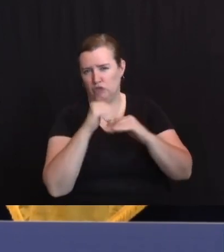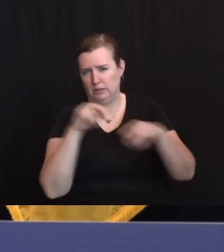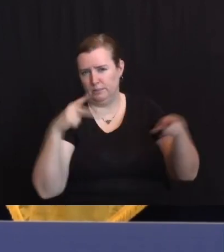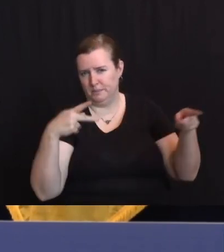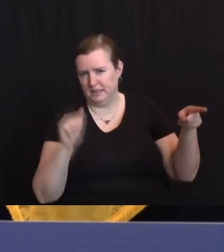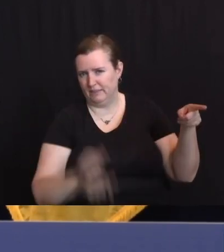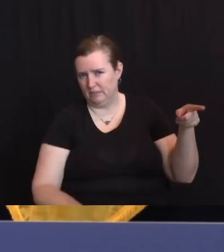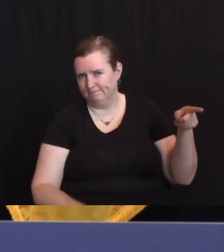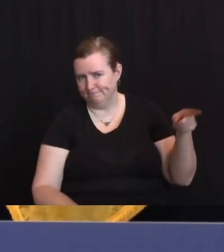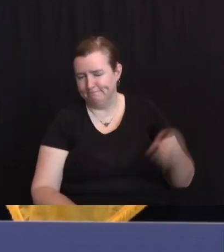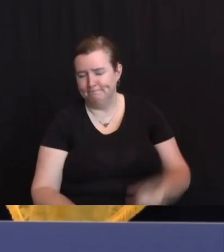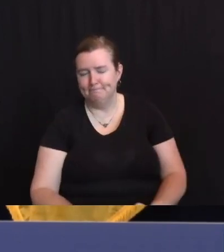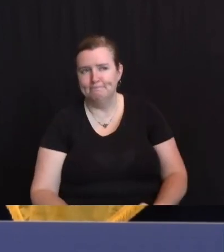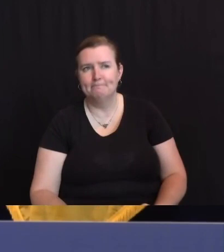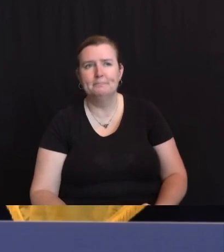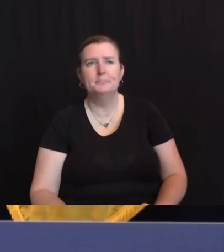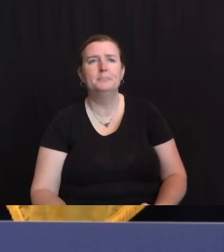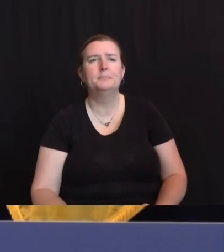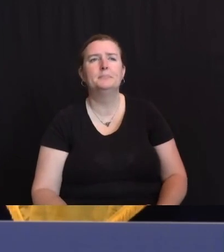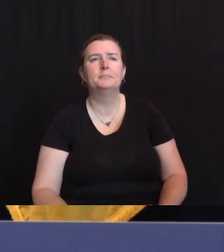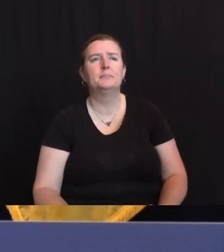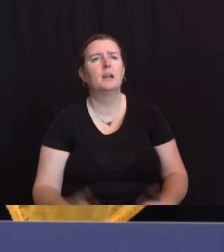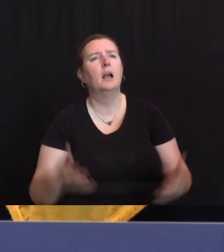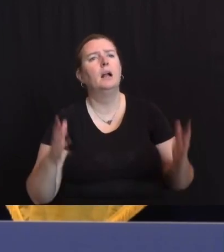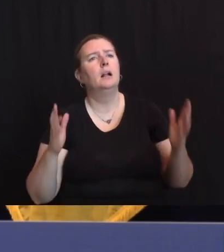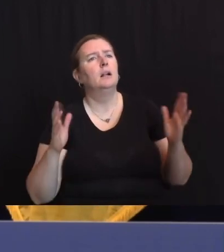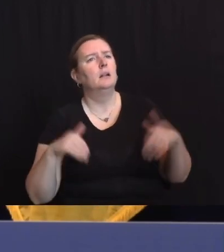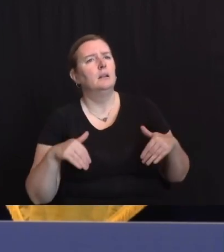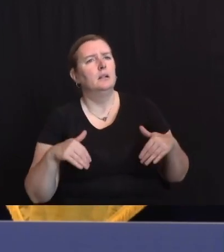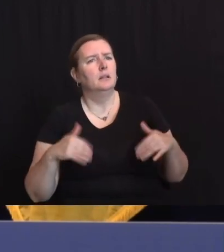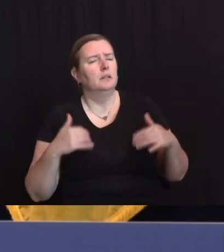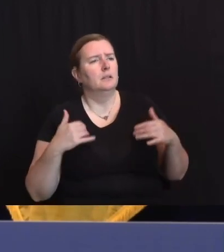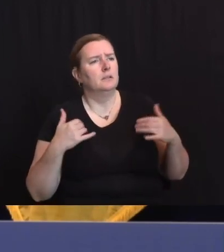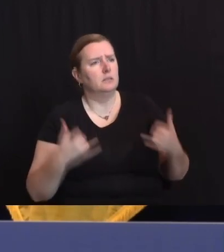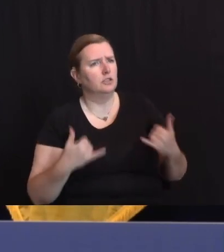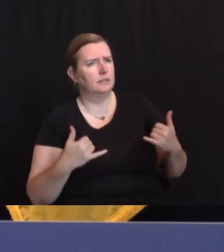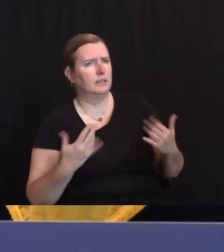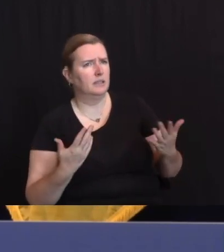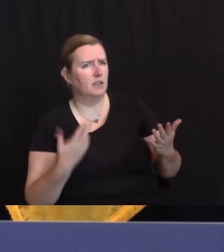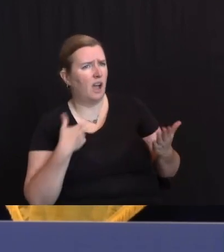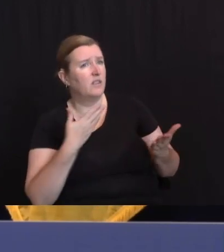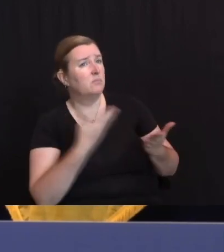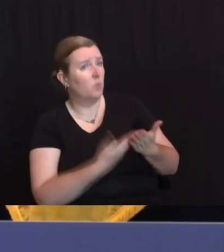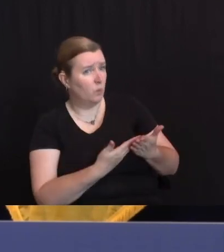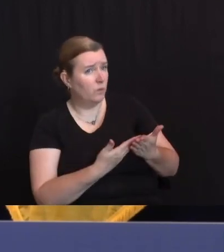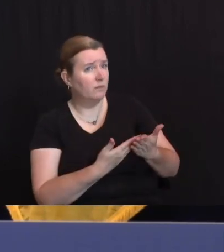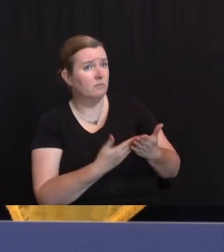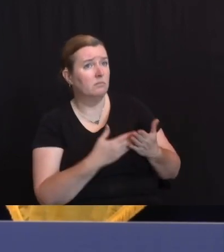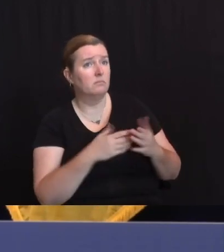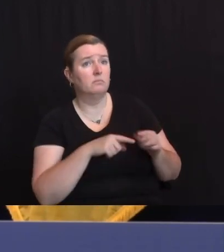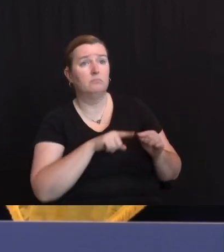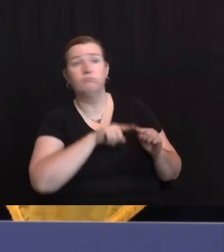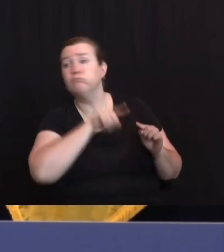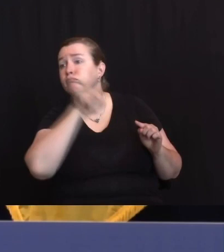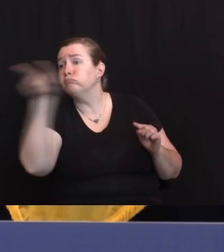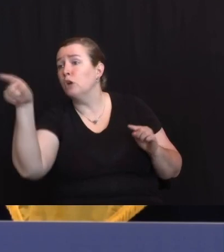I had a friend today who said, by the way, that she had evidence of people who had been in hotspot states returning